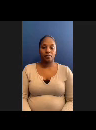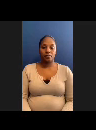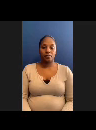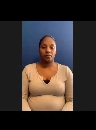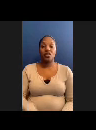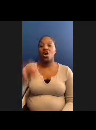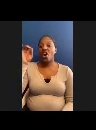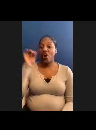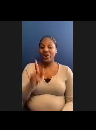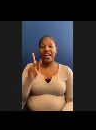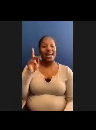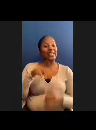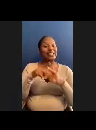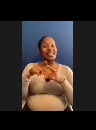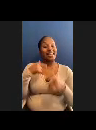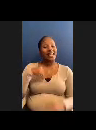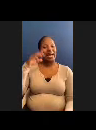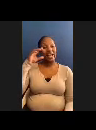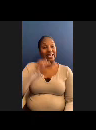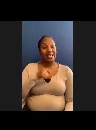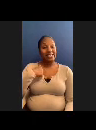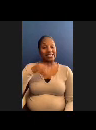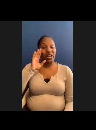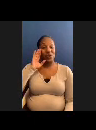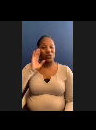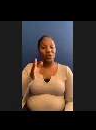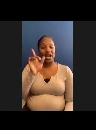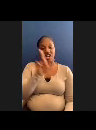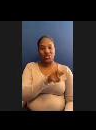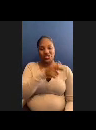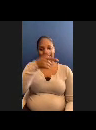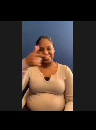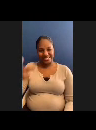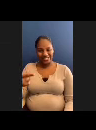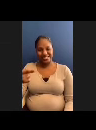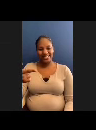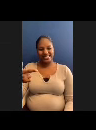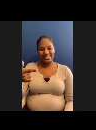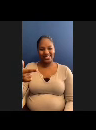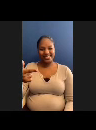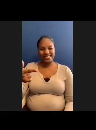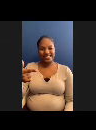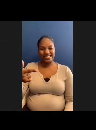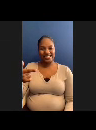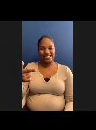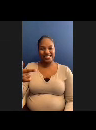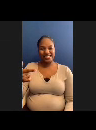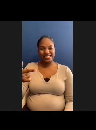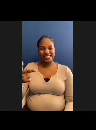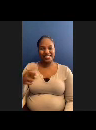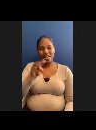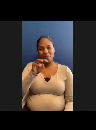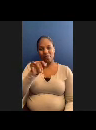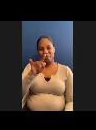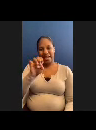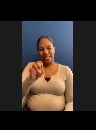Okay, then I guess I will turn it back over to Mike.